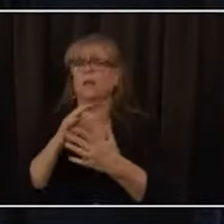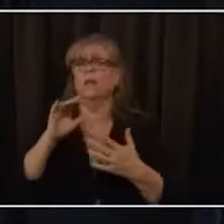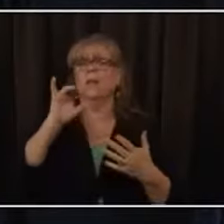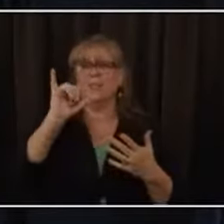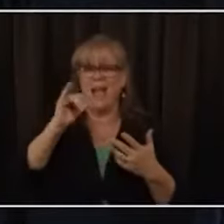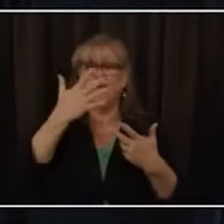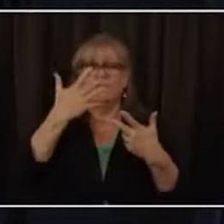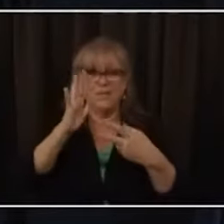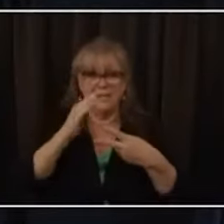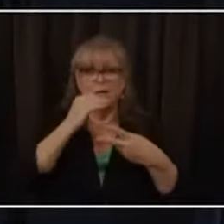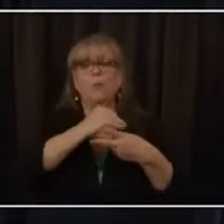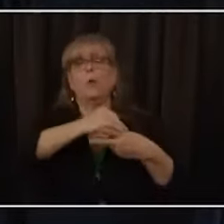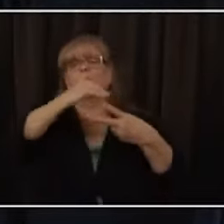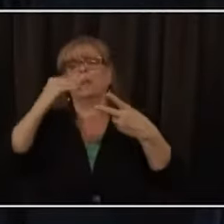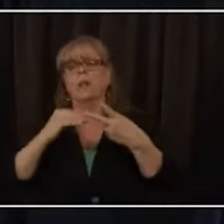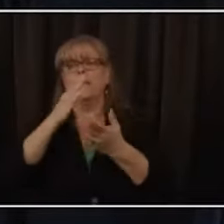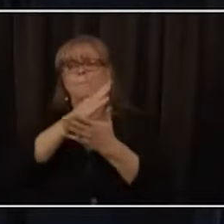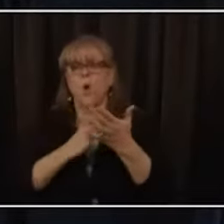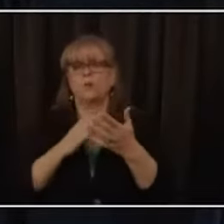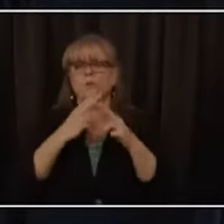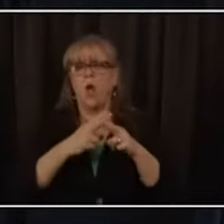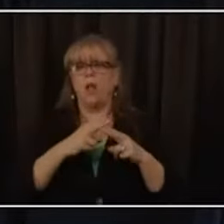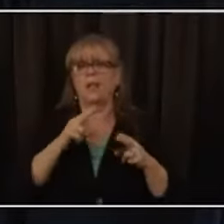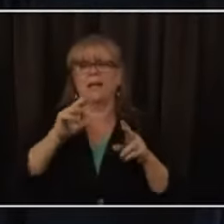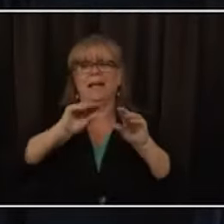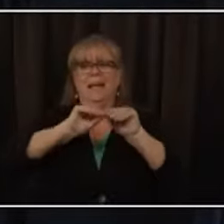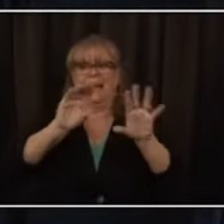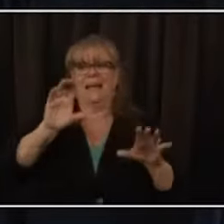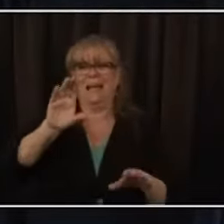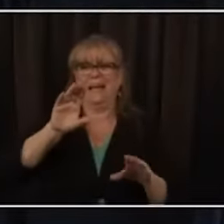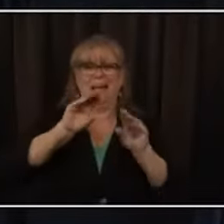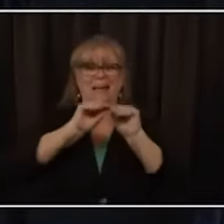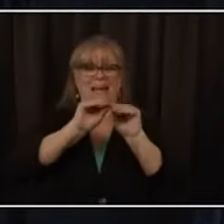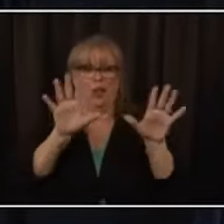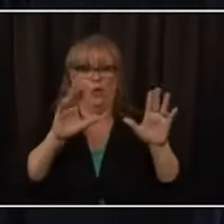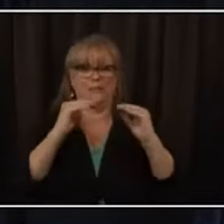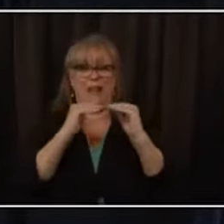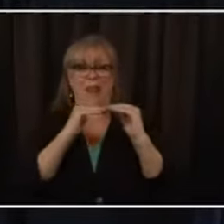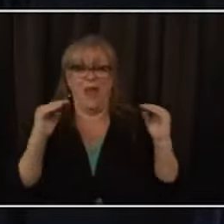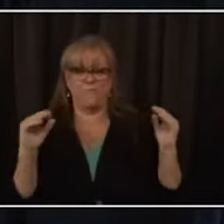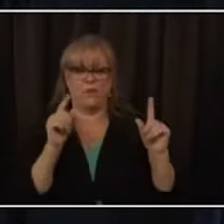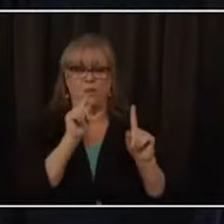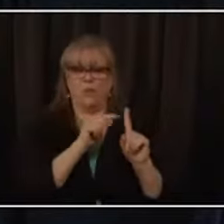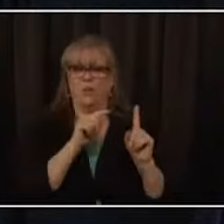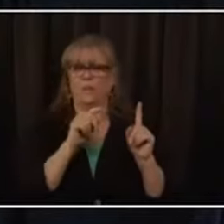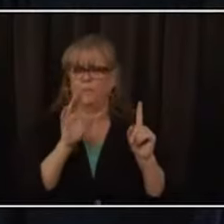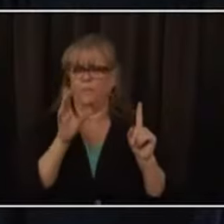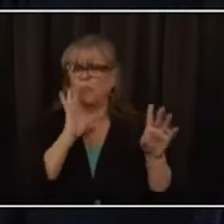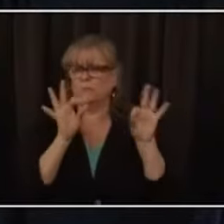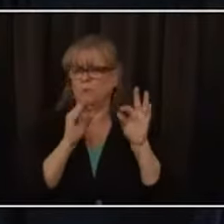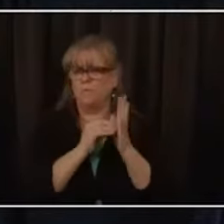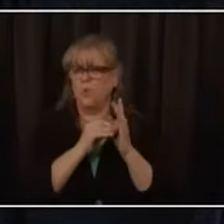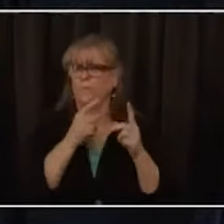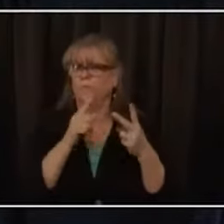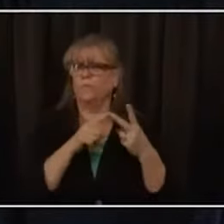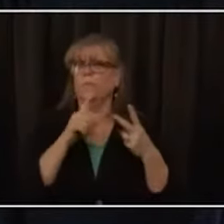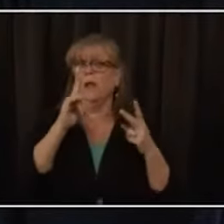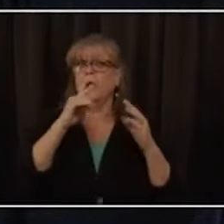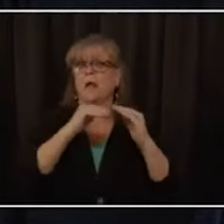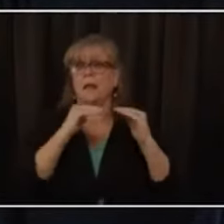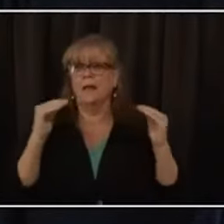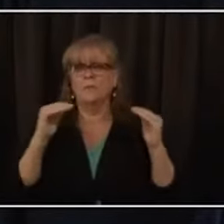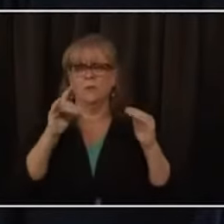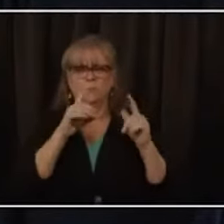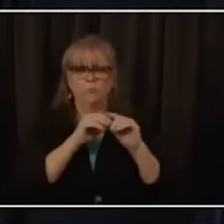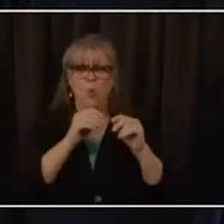restrictions will be lifted, capacities back to normal. Phase 2 is an observation period of several months in